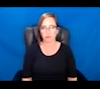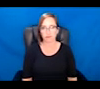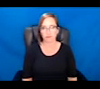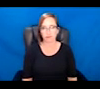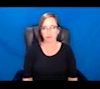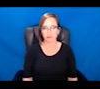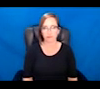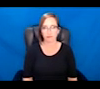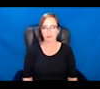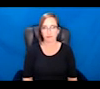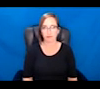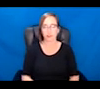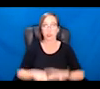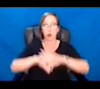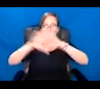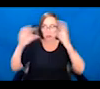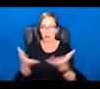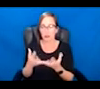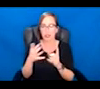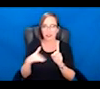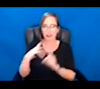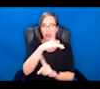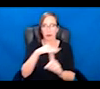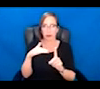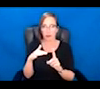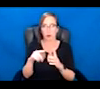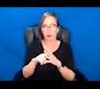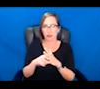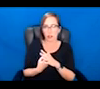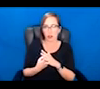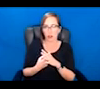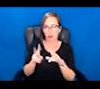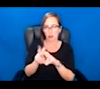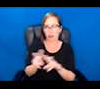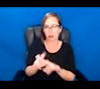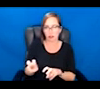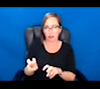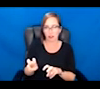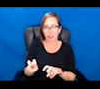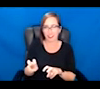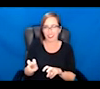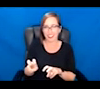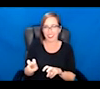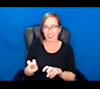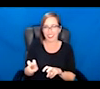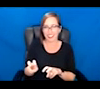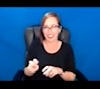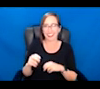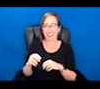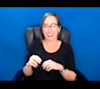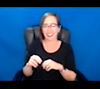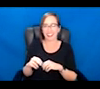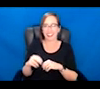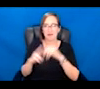an environment, when we're starting to do this work with the Centering Equity and Sustainability Building Sector, which I'll talk more